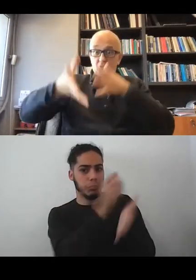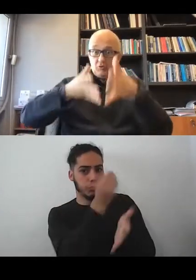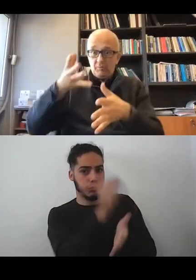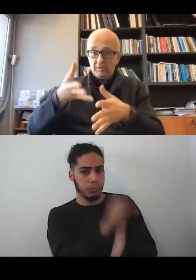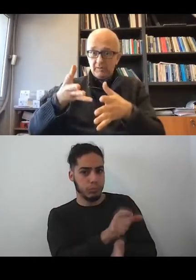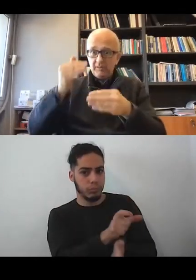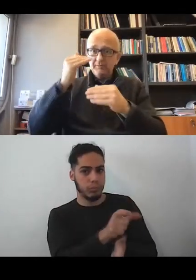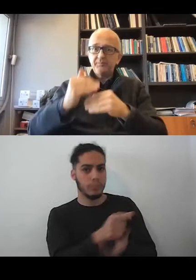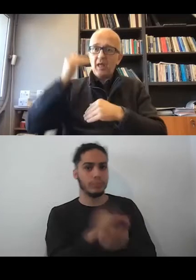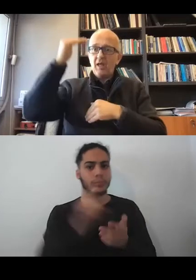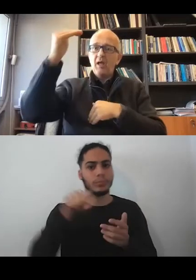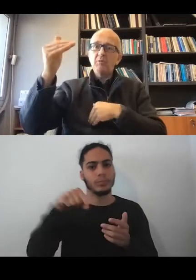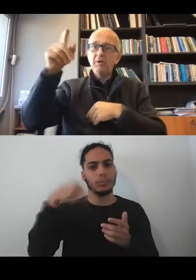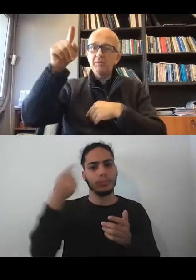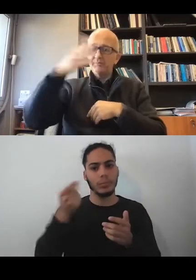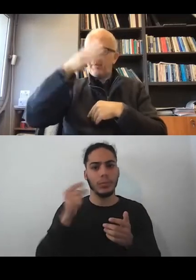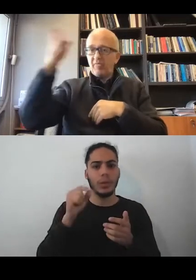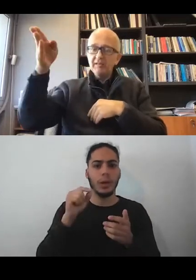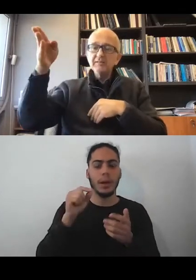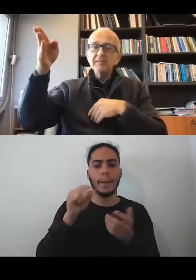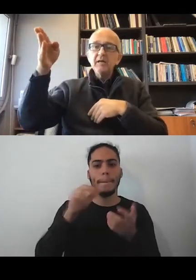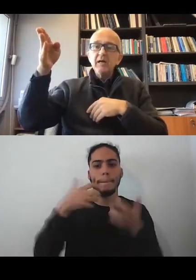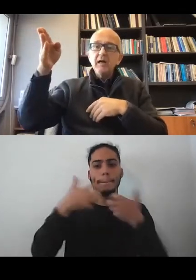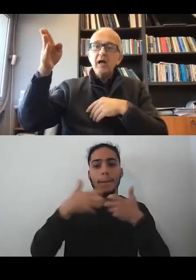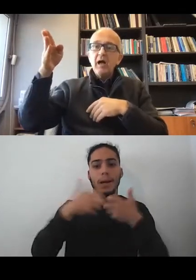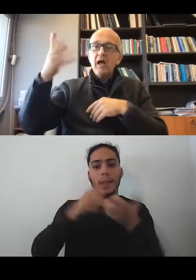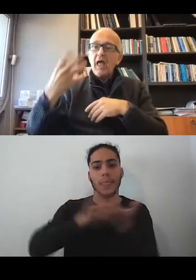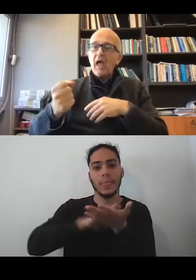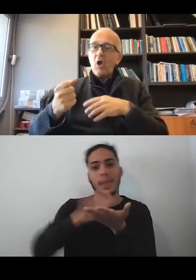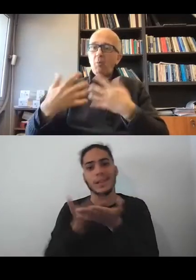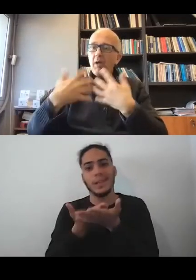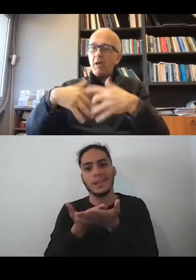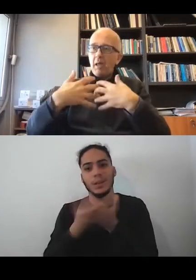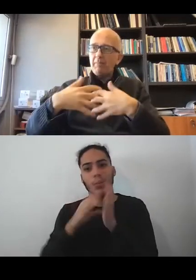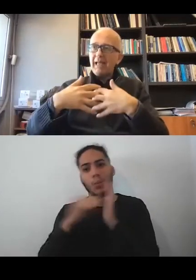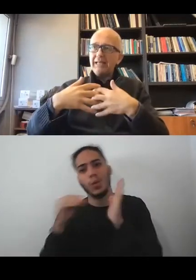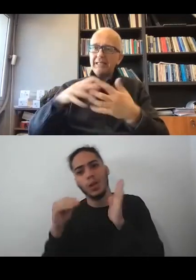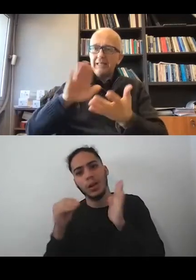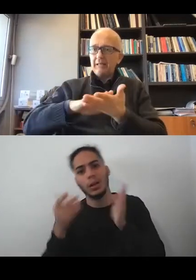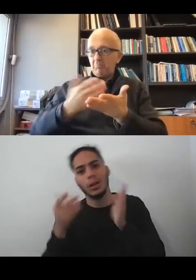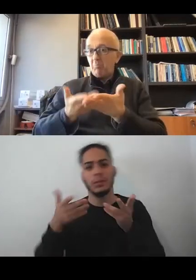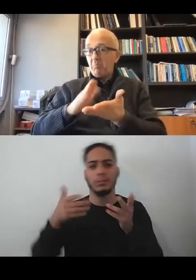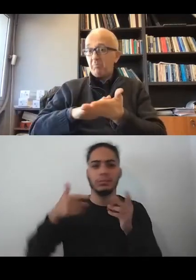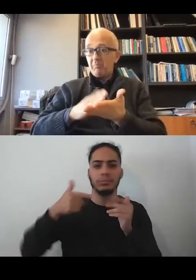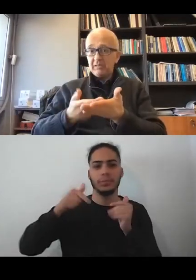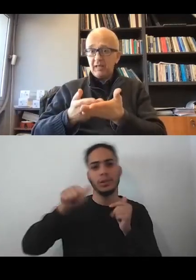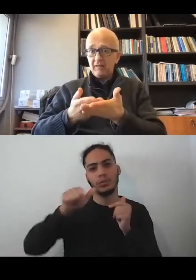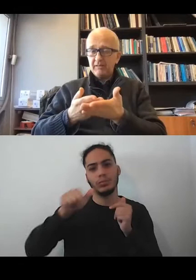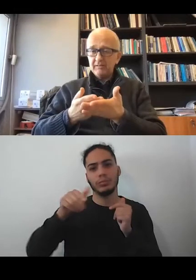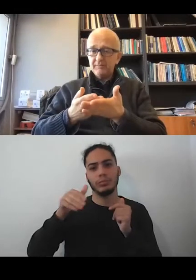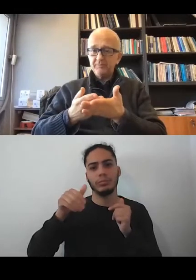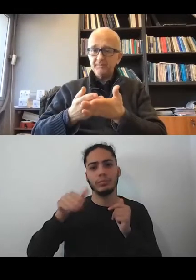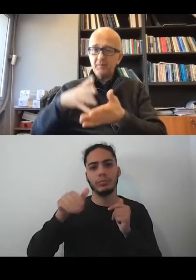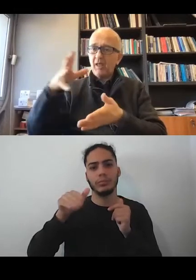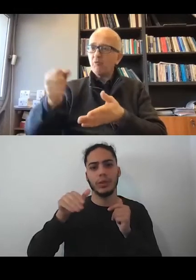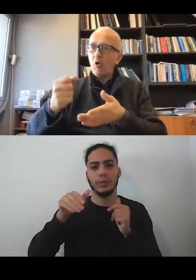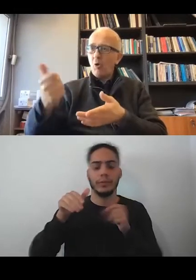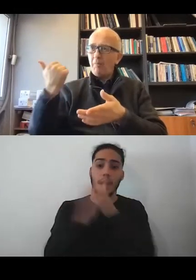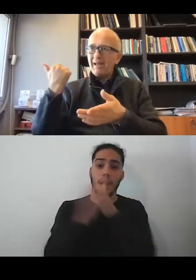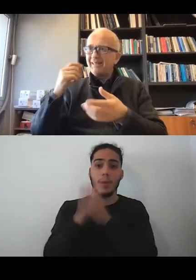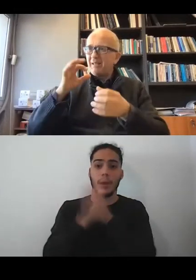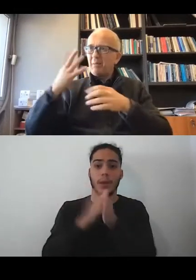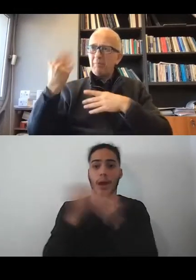the machine translation module, which will get the pose from the previous tool